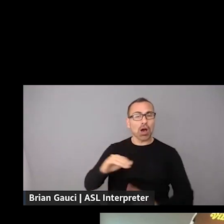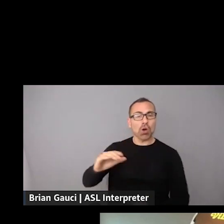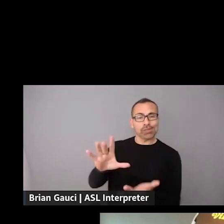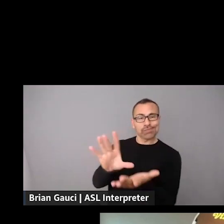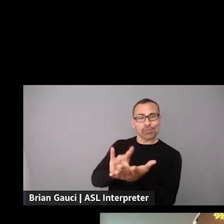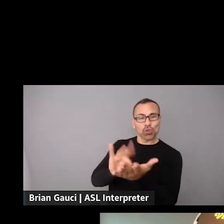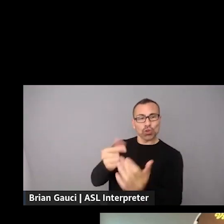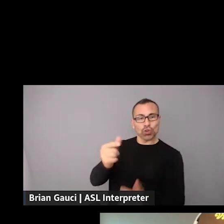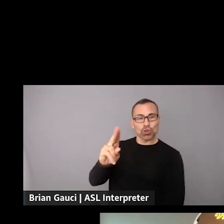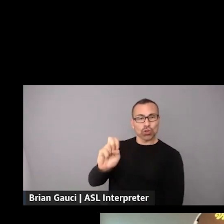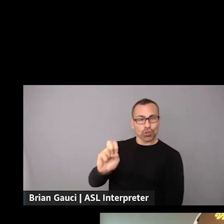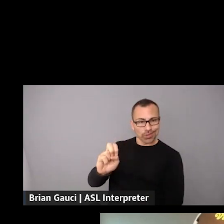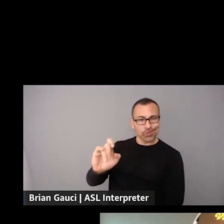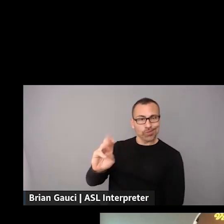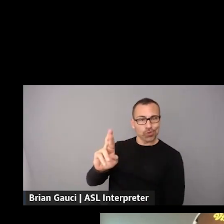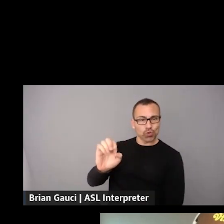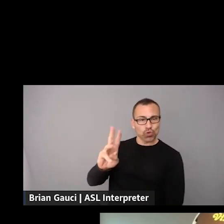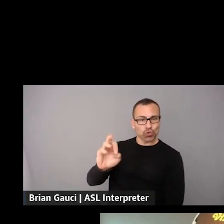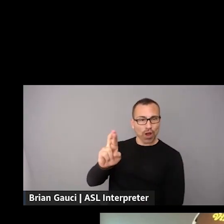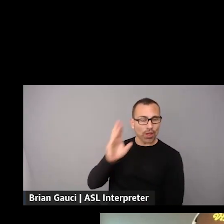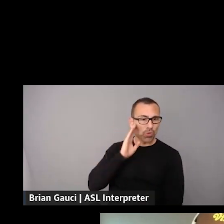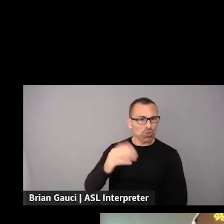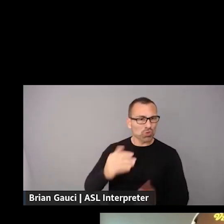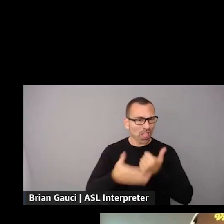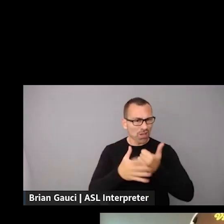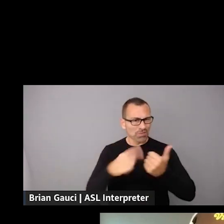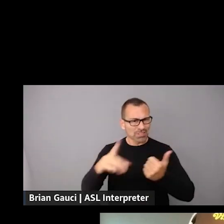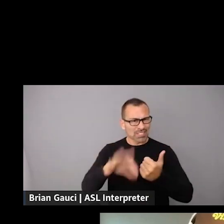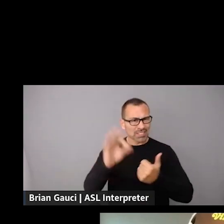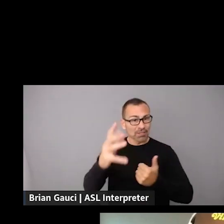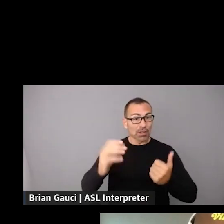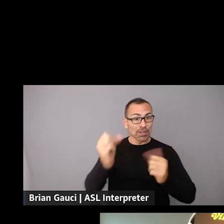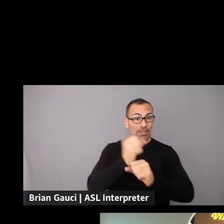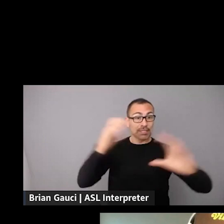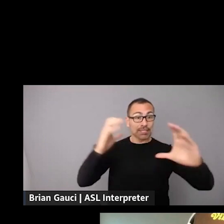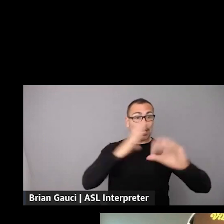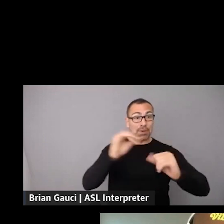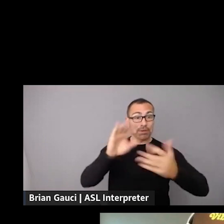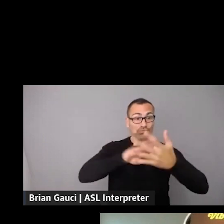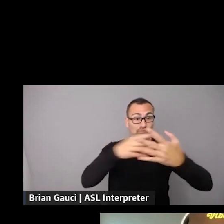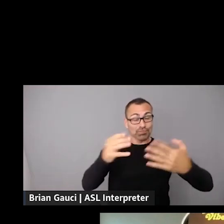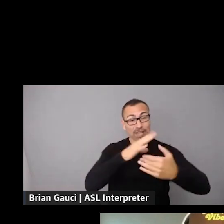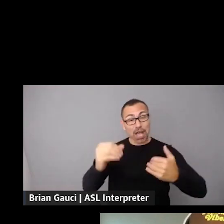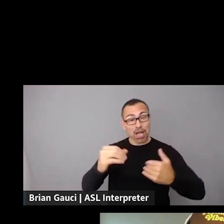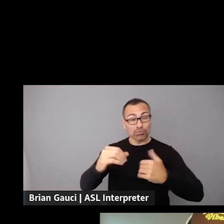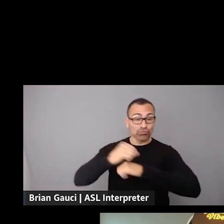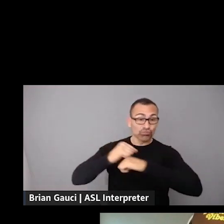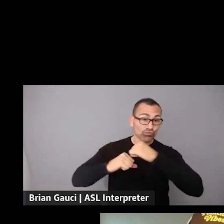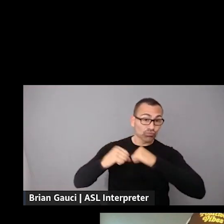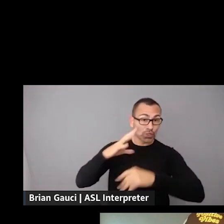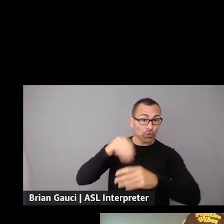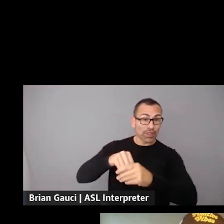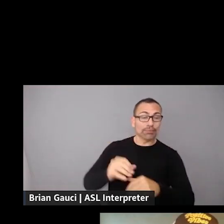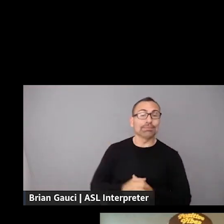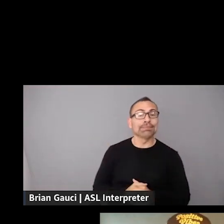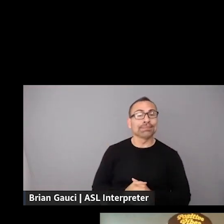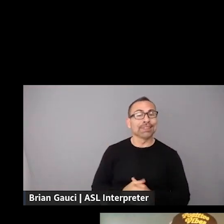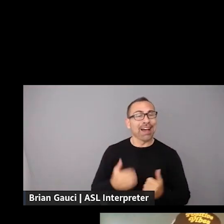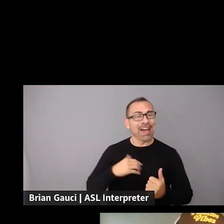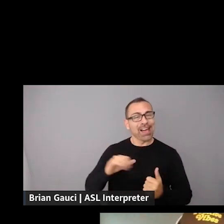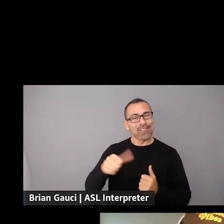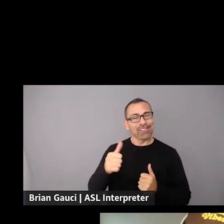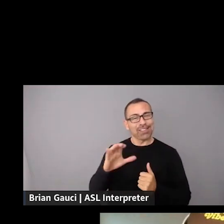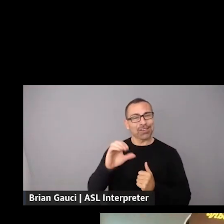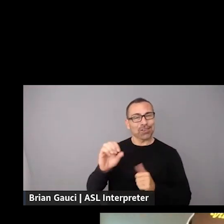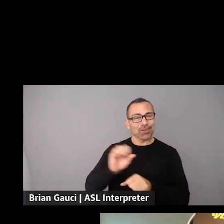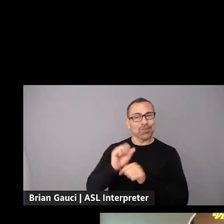discover the schema and the structure of that data in your data lake. With me today is my coworker,